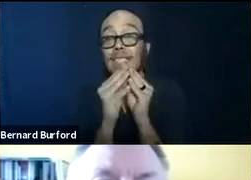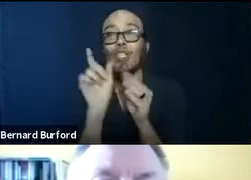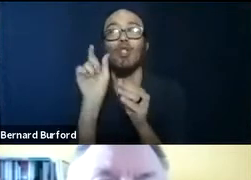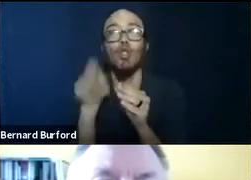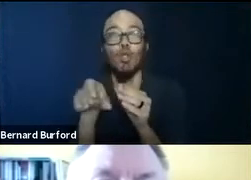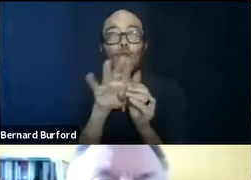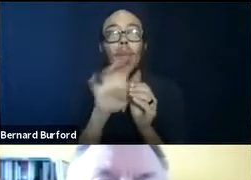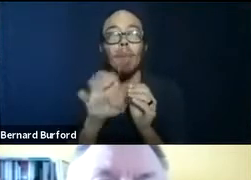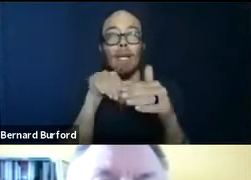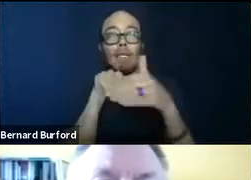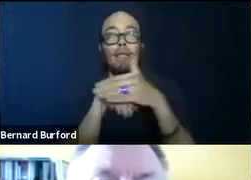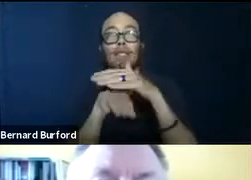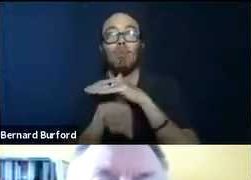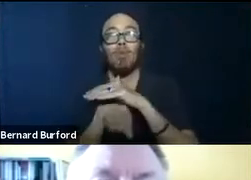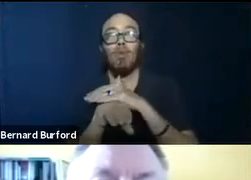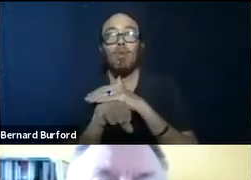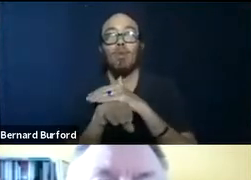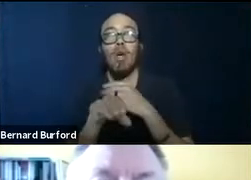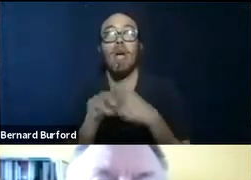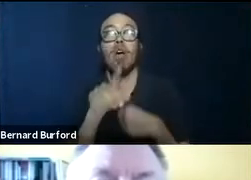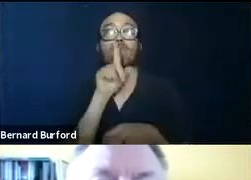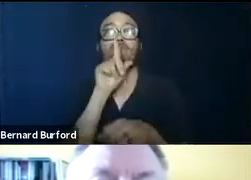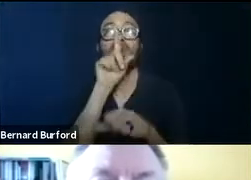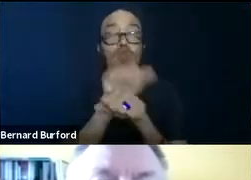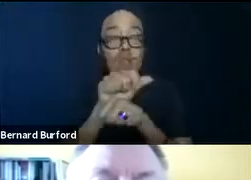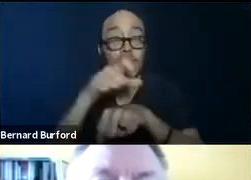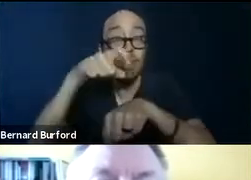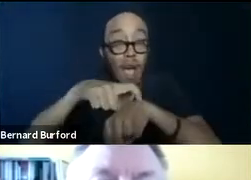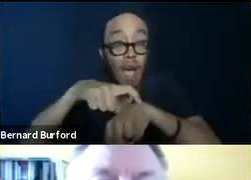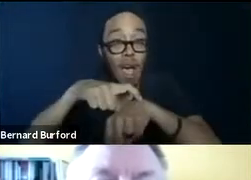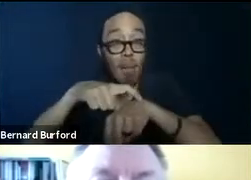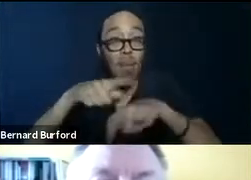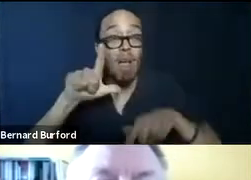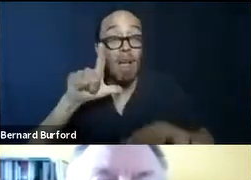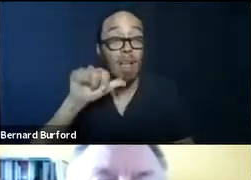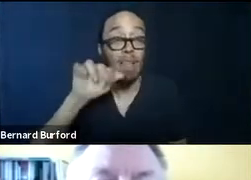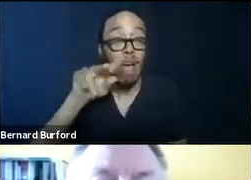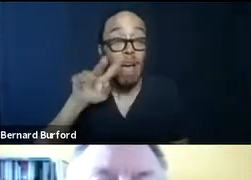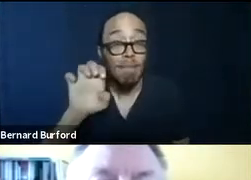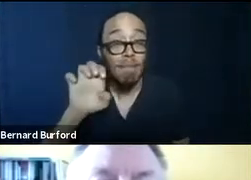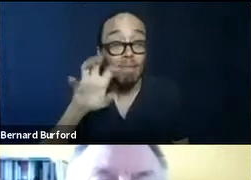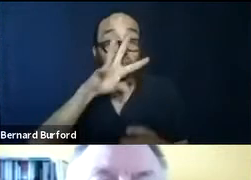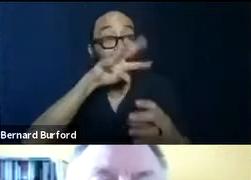accessible in real time, including